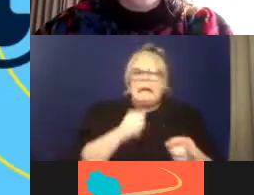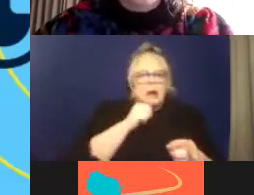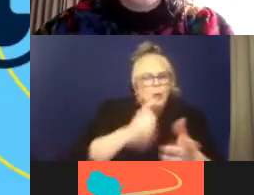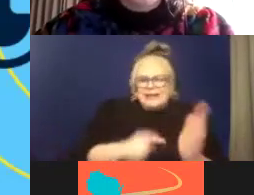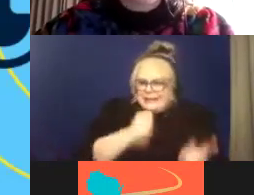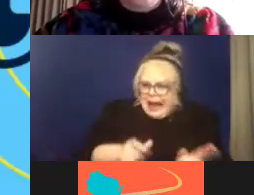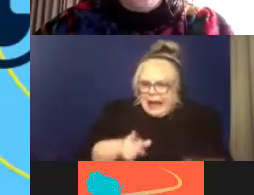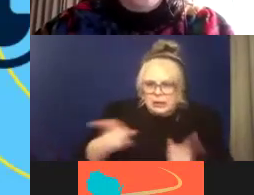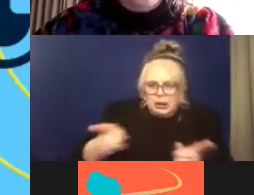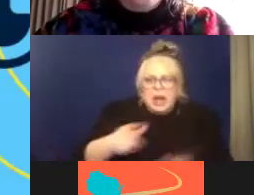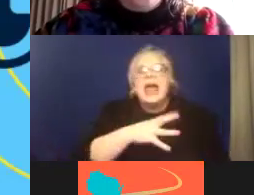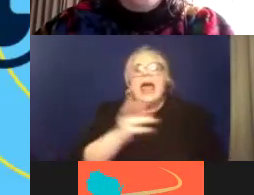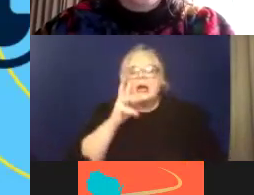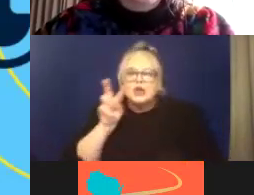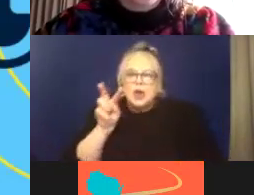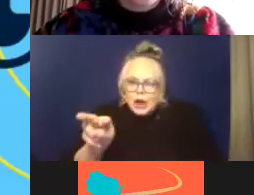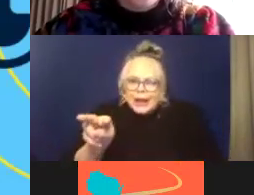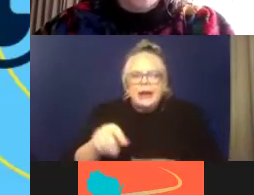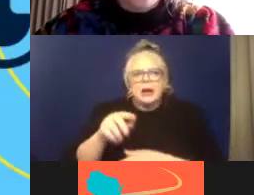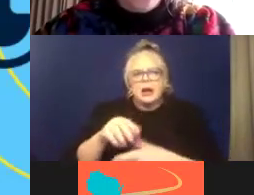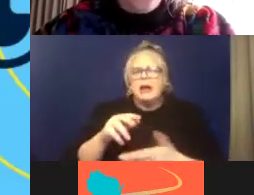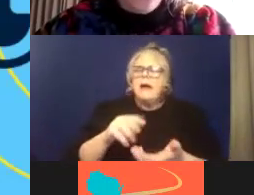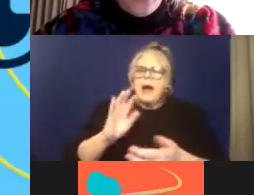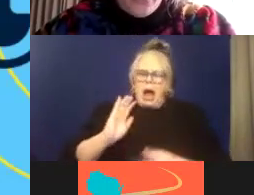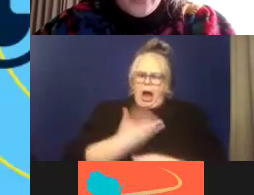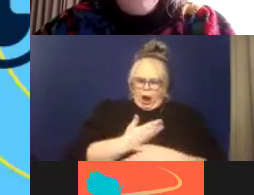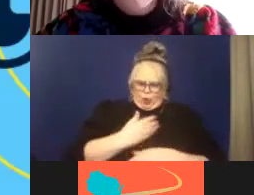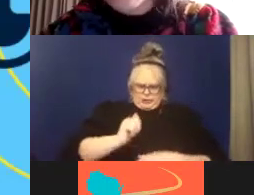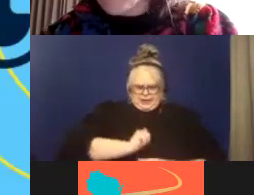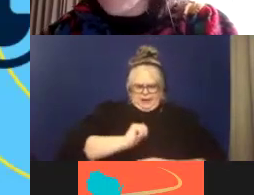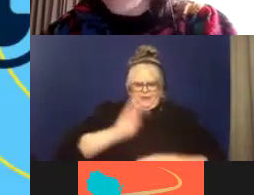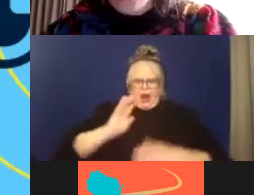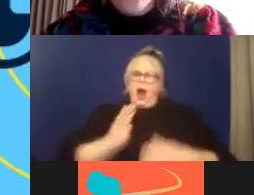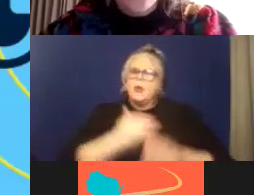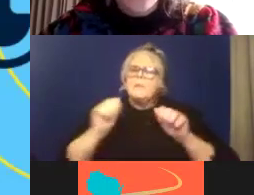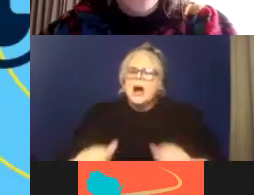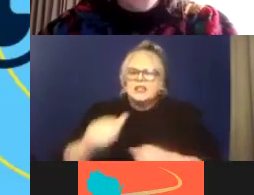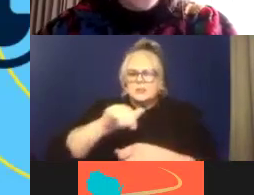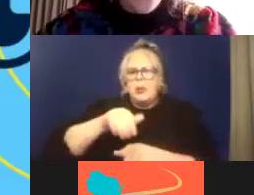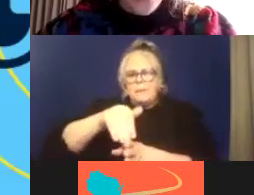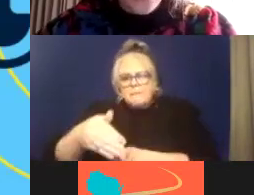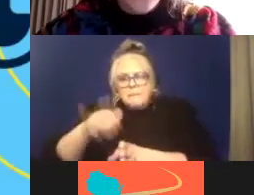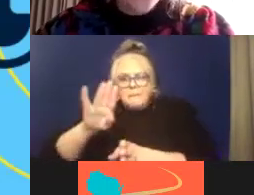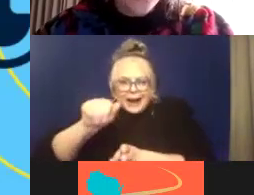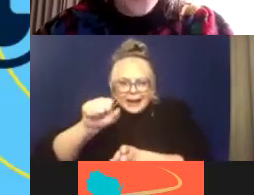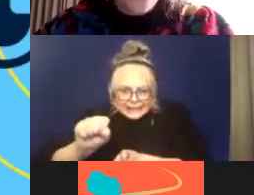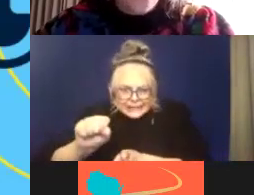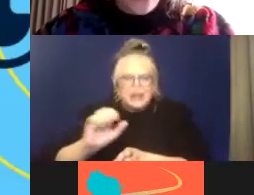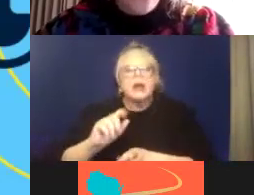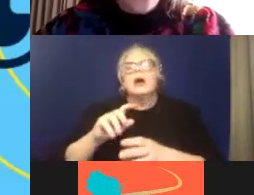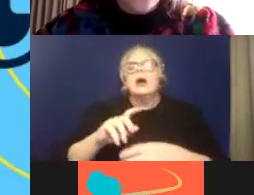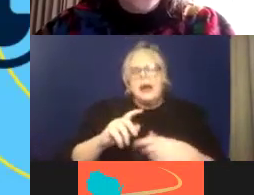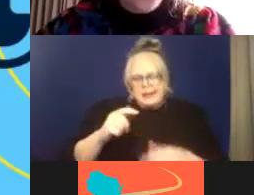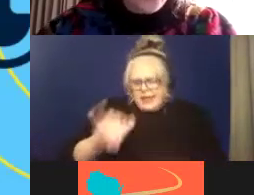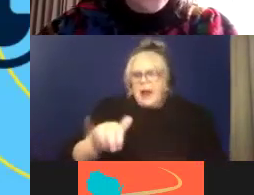our own biases on our interpretation of that media. It helps us to be mindful and intentional about the